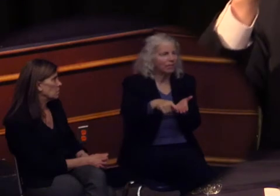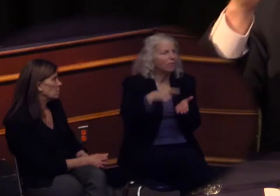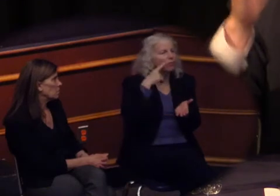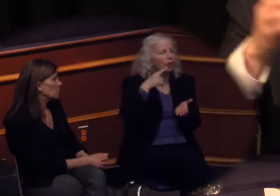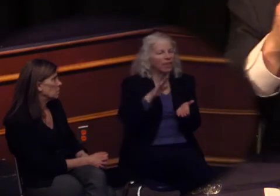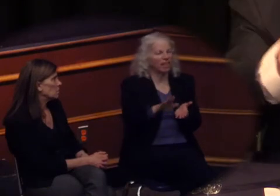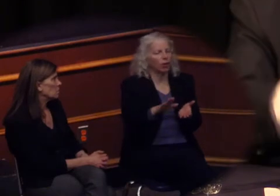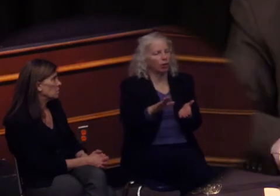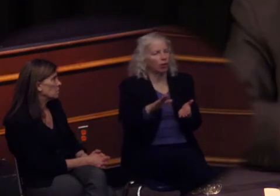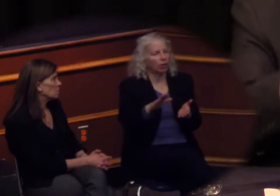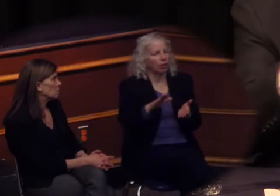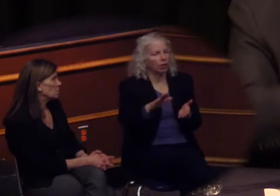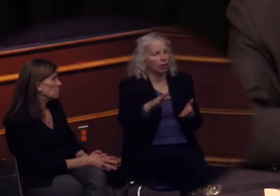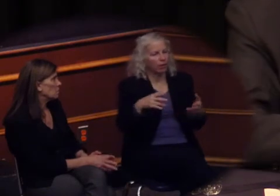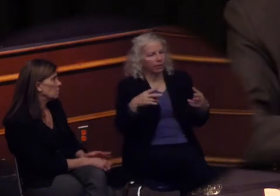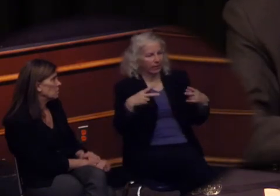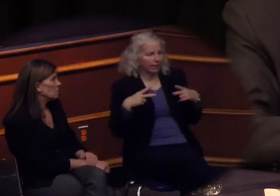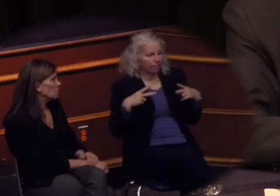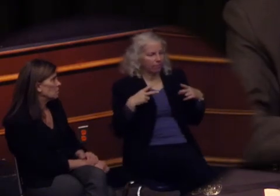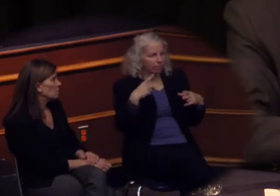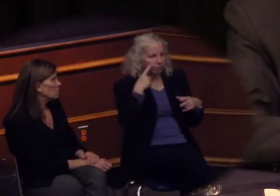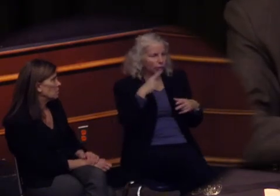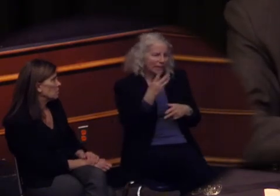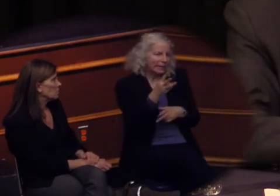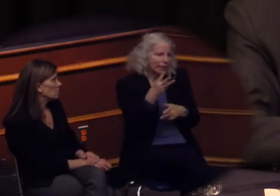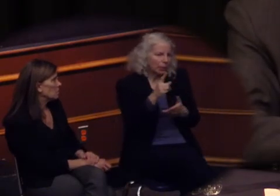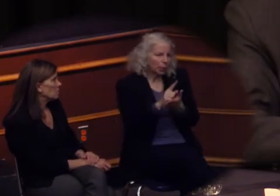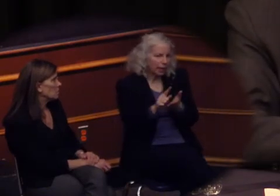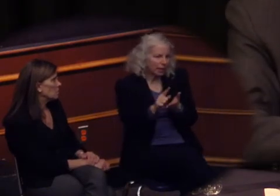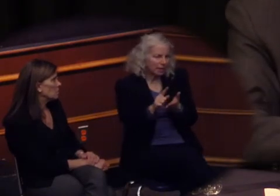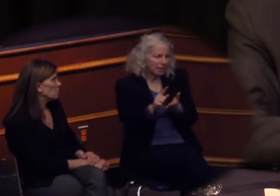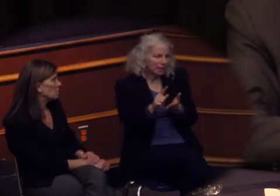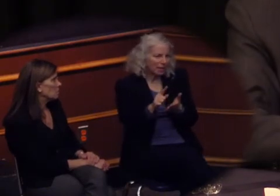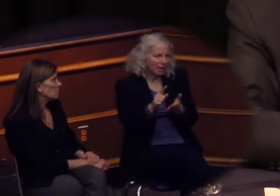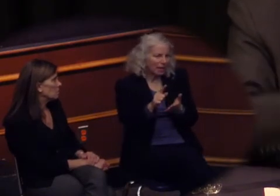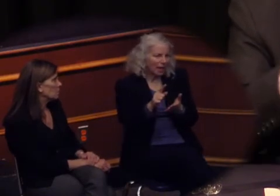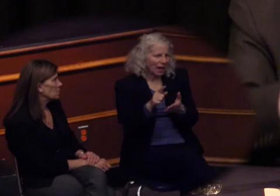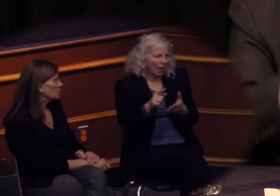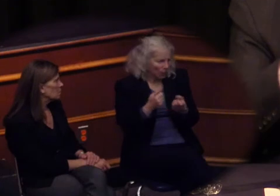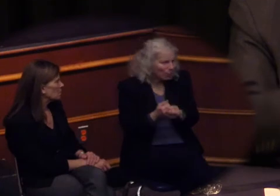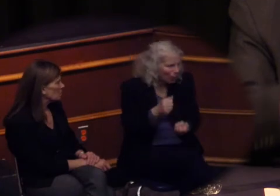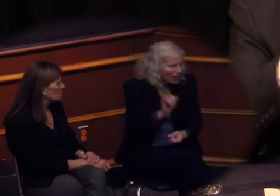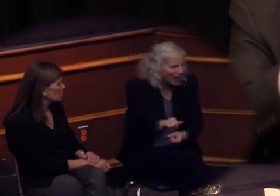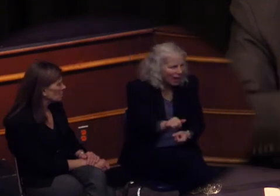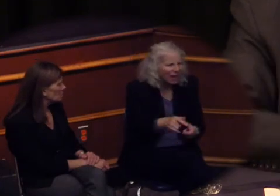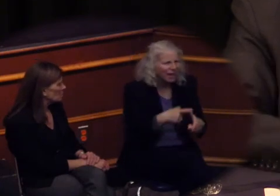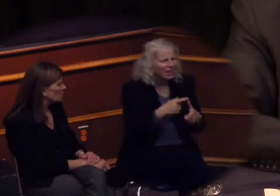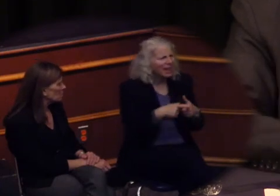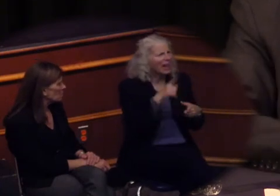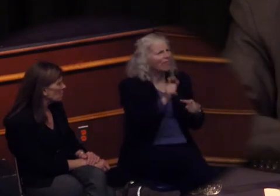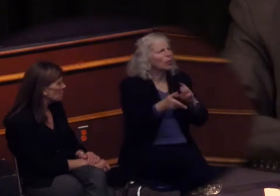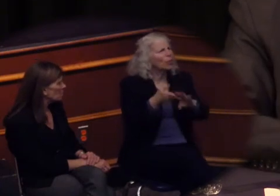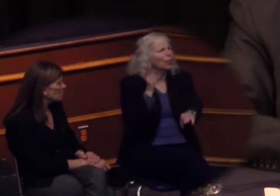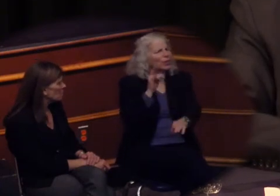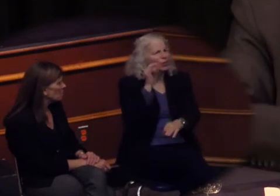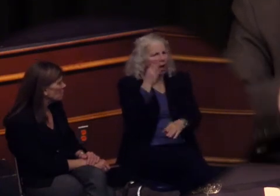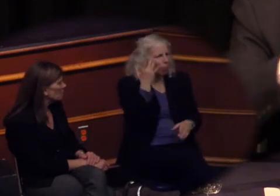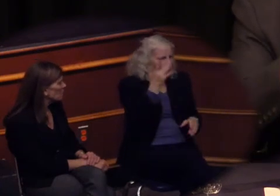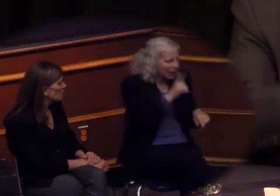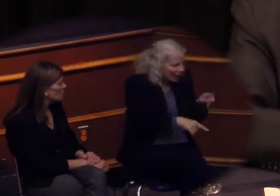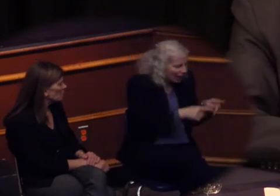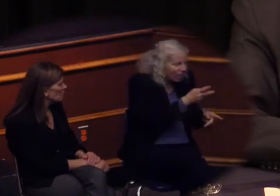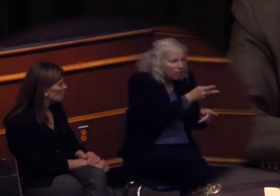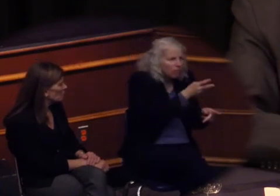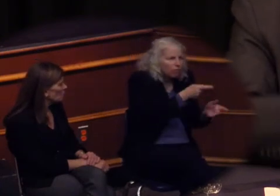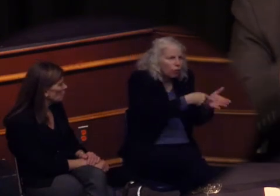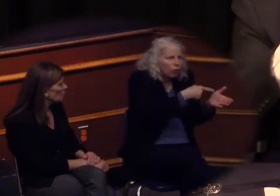we all support for 16 weeks and then have to quit their job because they can't afford childcare. We are the most expensive state in the country. There